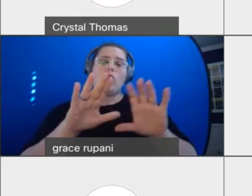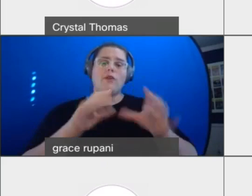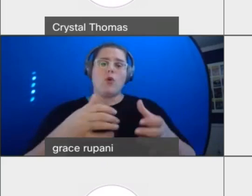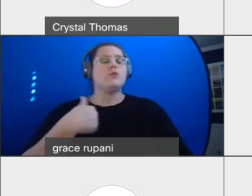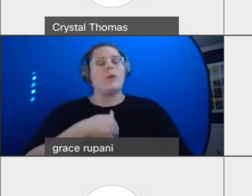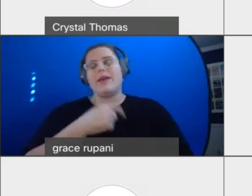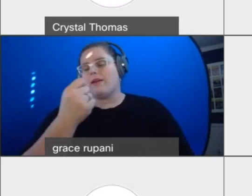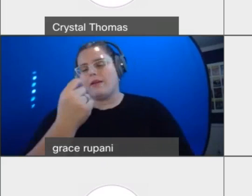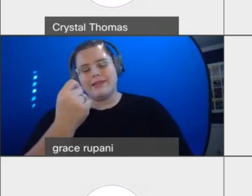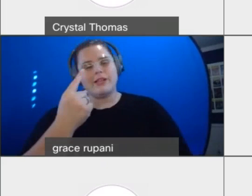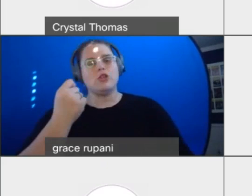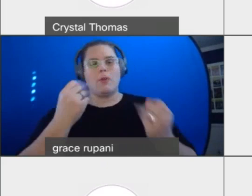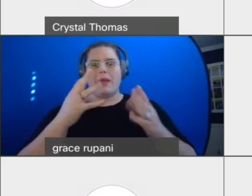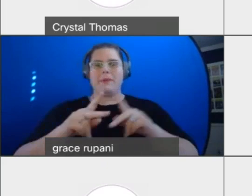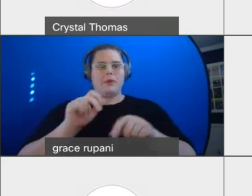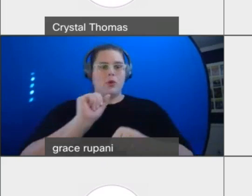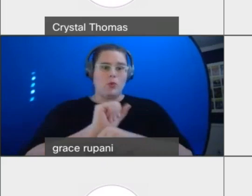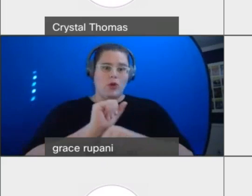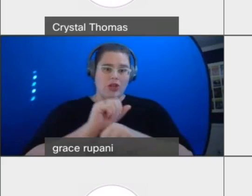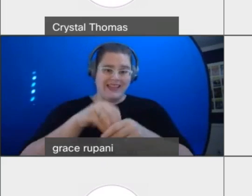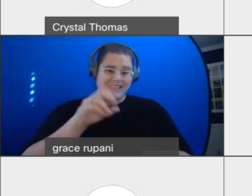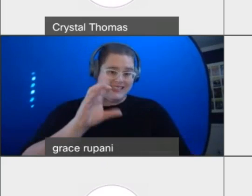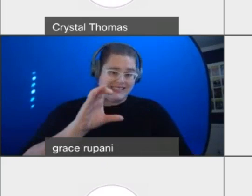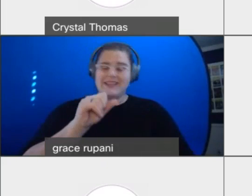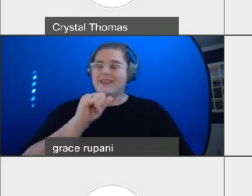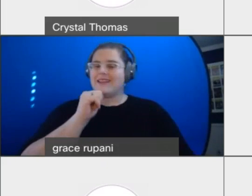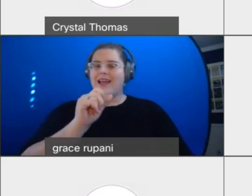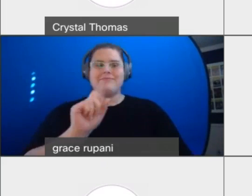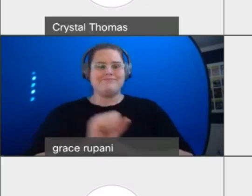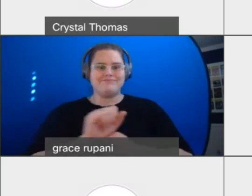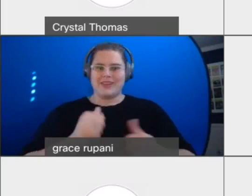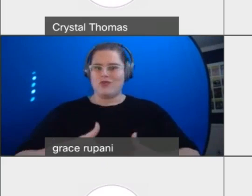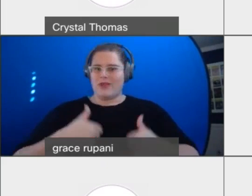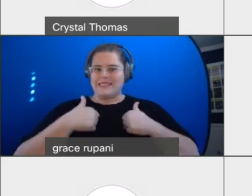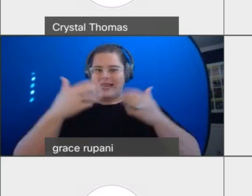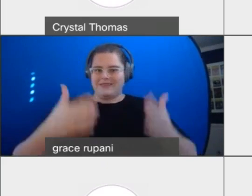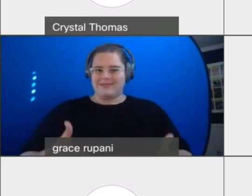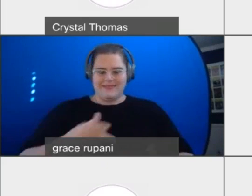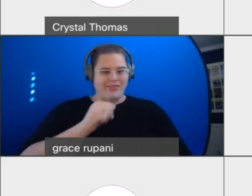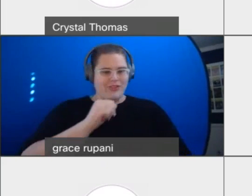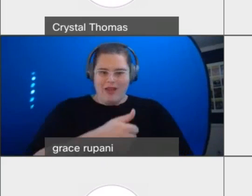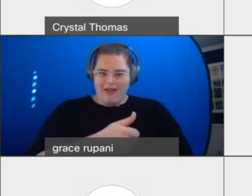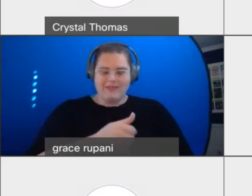many people that are working in DC that are not necessarily residents. And that's why